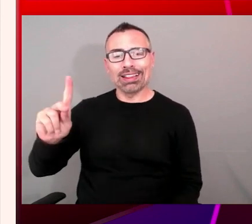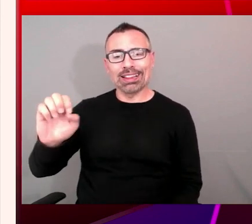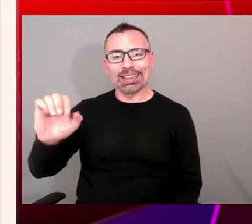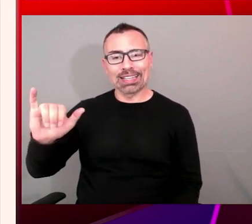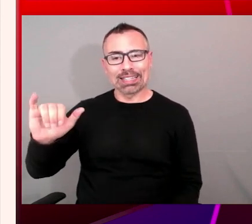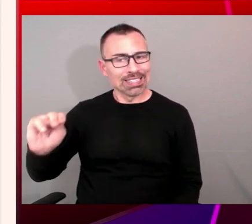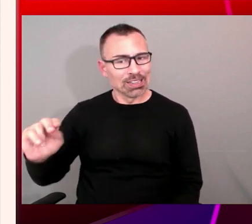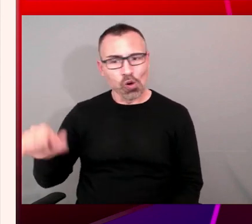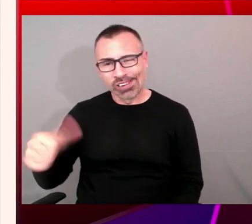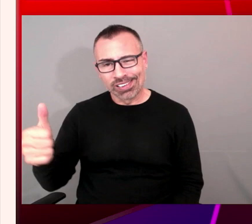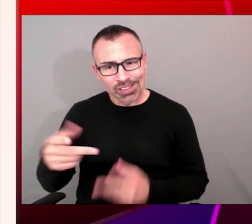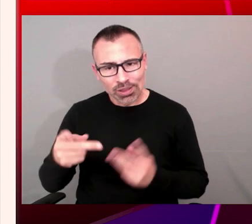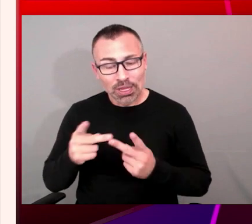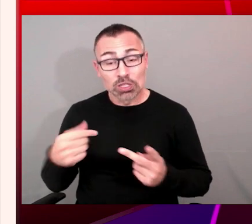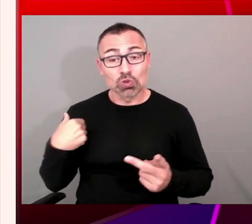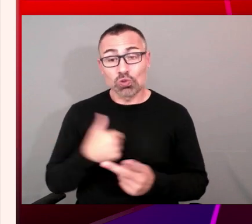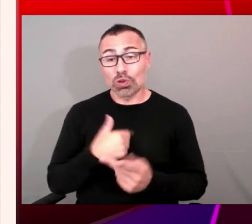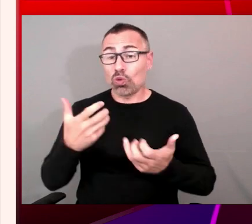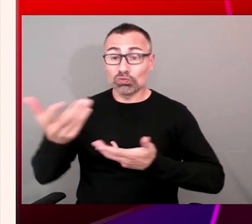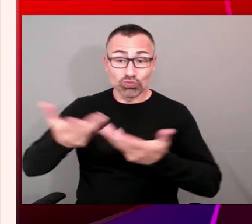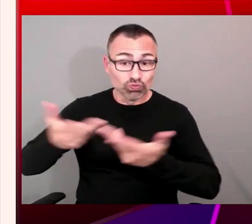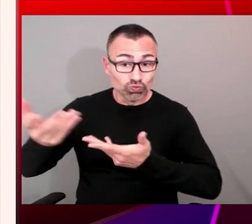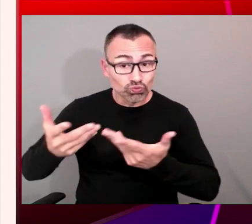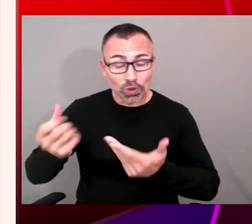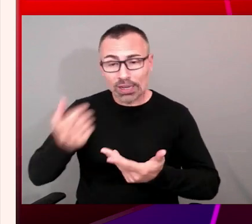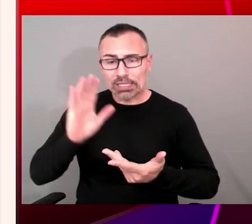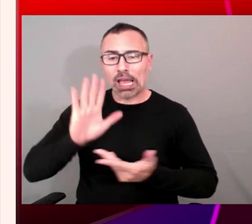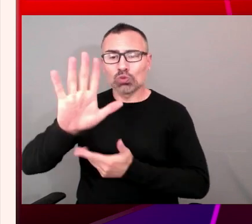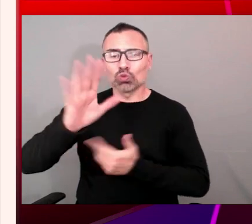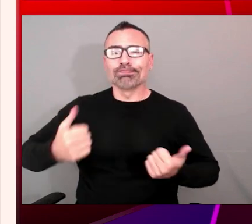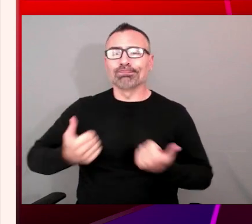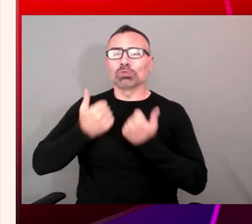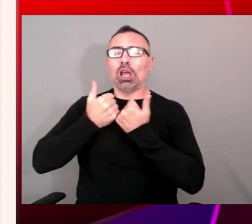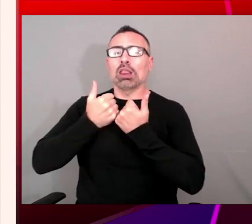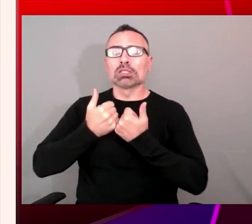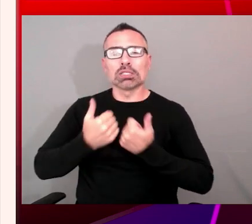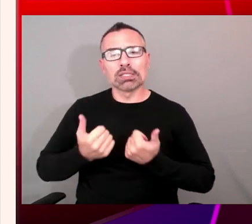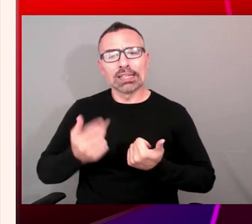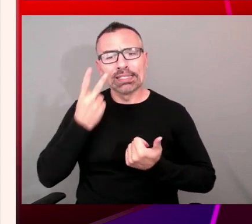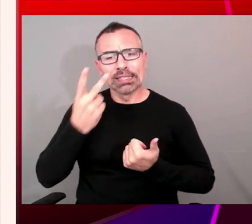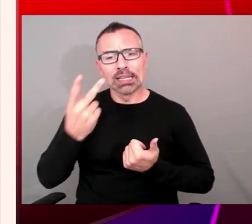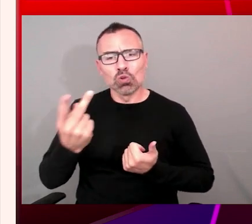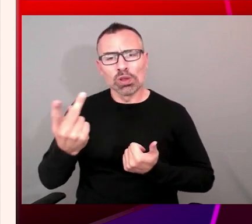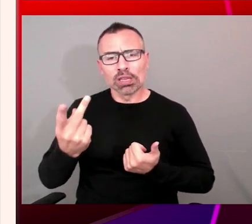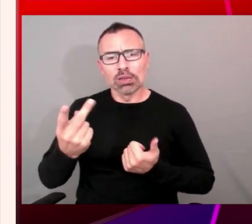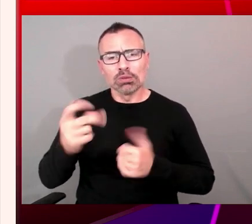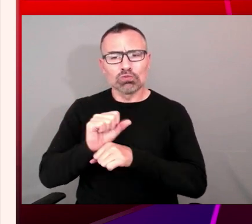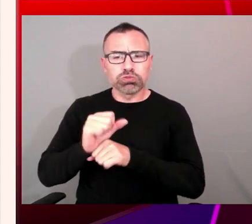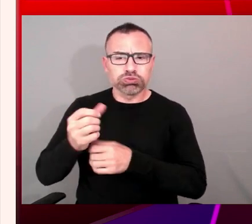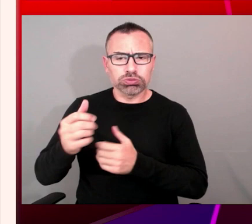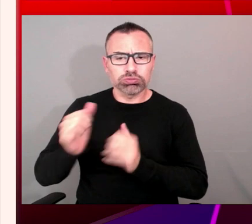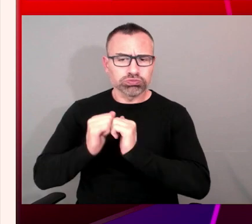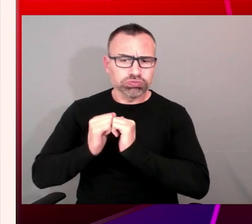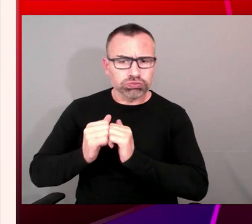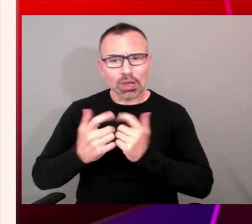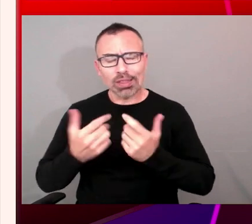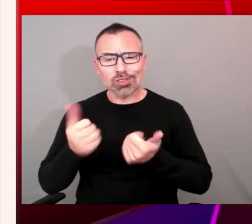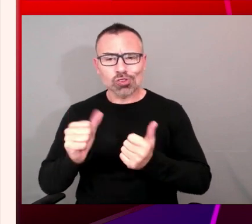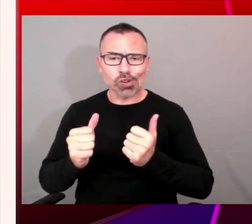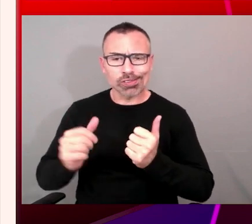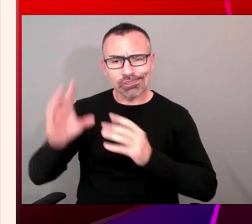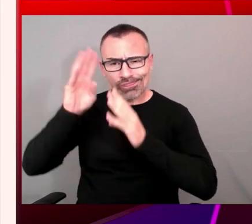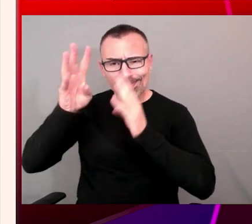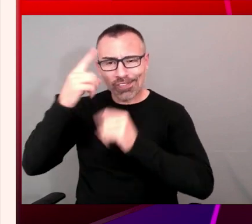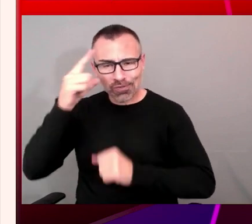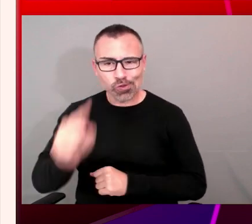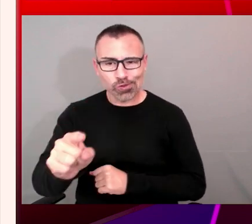to chat with you, understand your challenges, and see how you know we can work together and innovate on your behalf and just really make